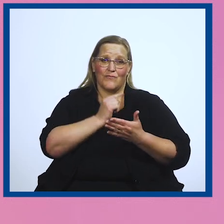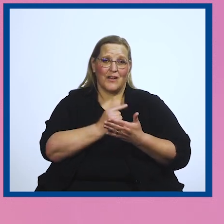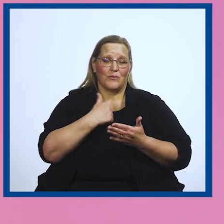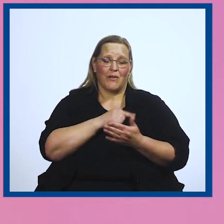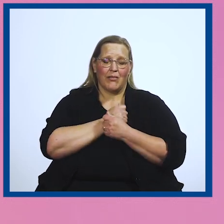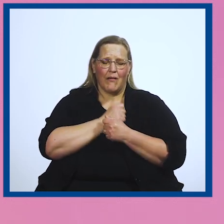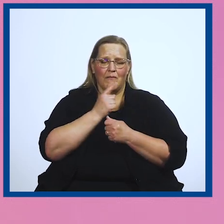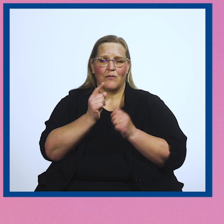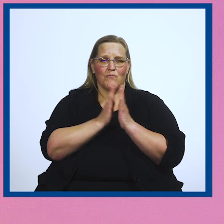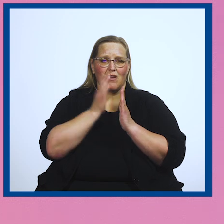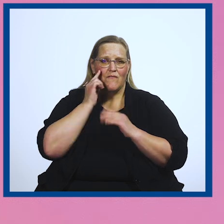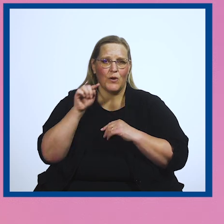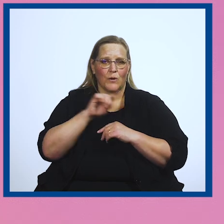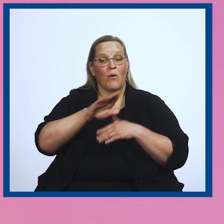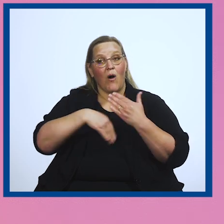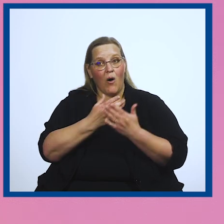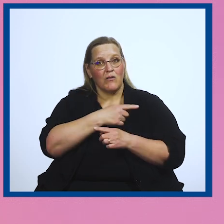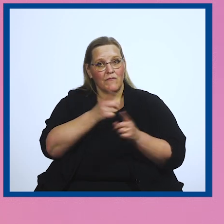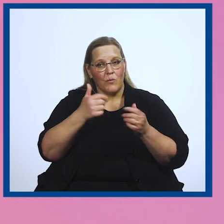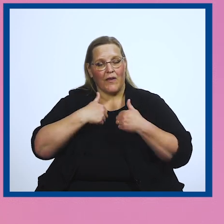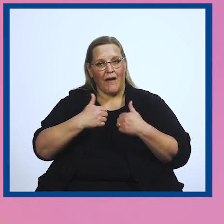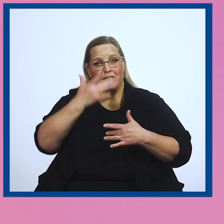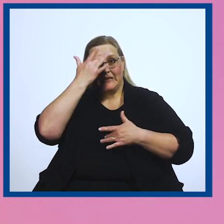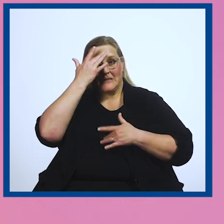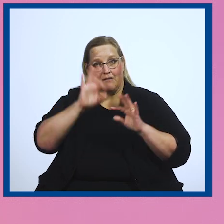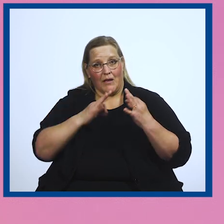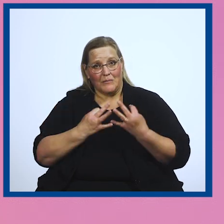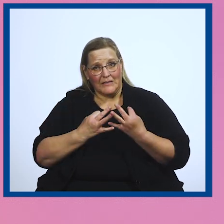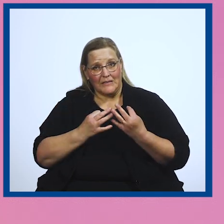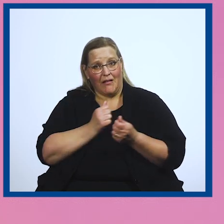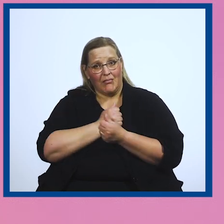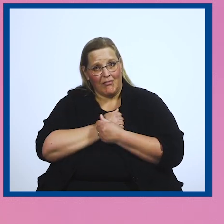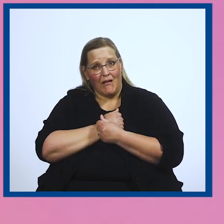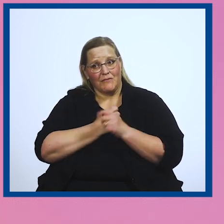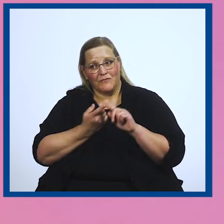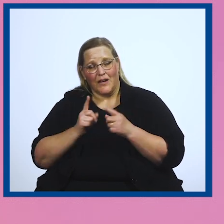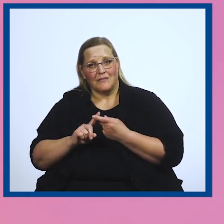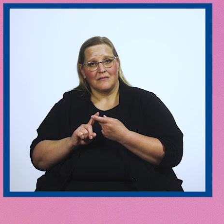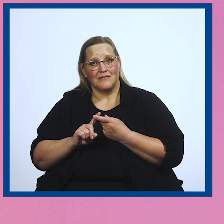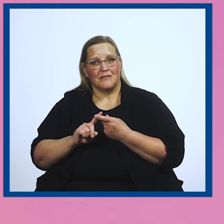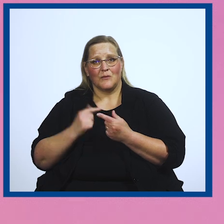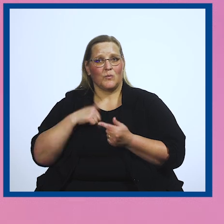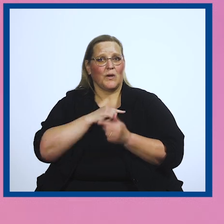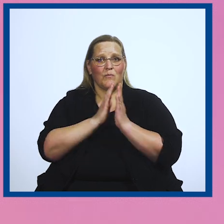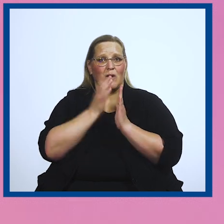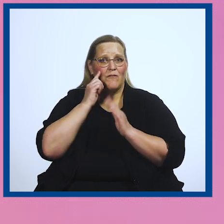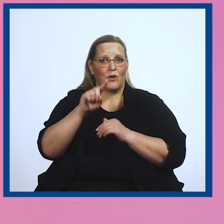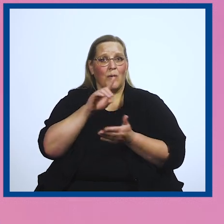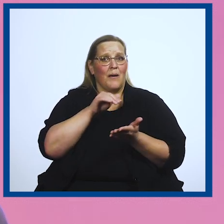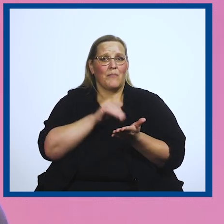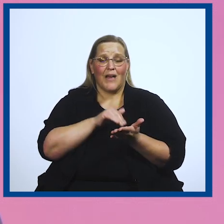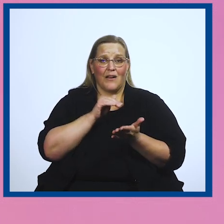for you. All of you that have sick loved ones, we are praying for you. All you medical professionals,